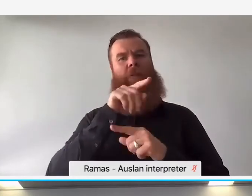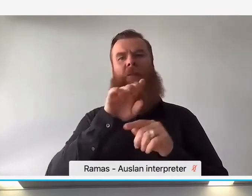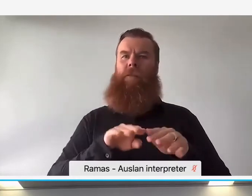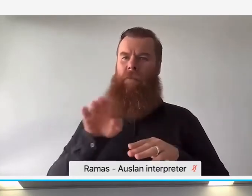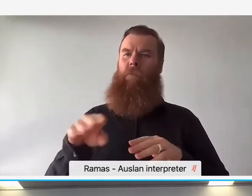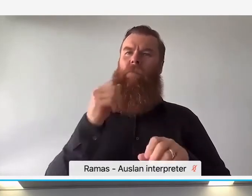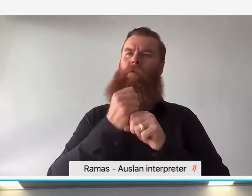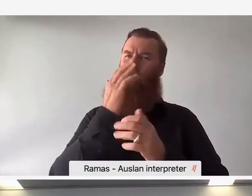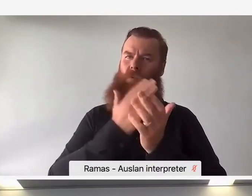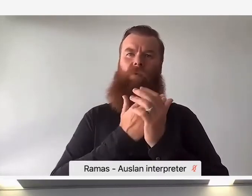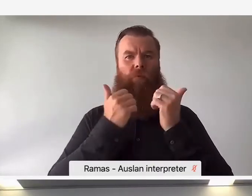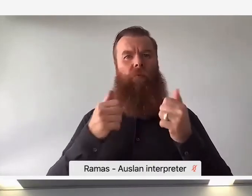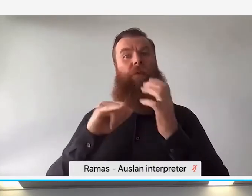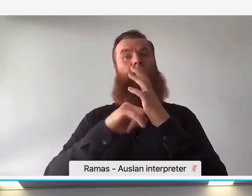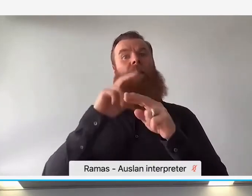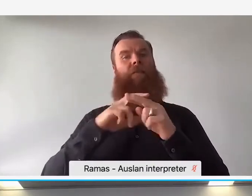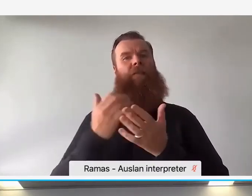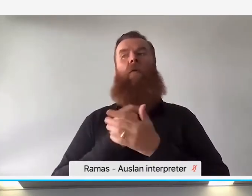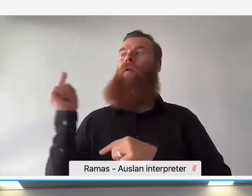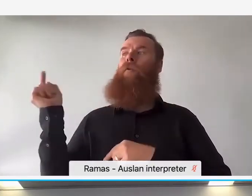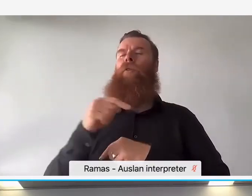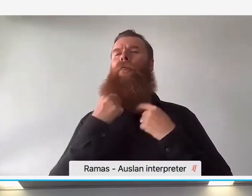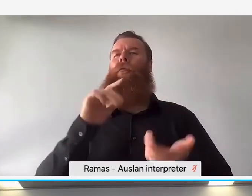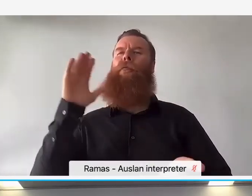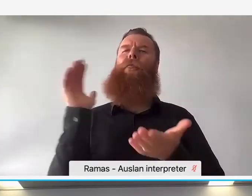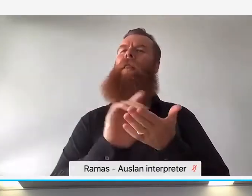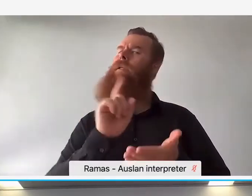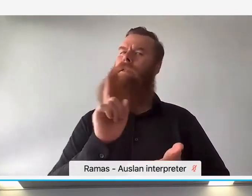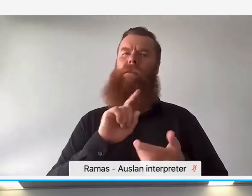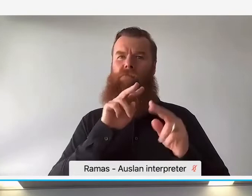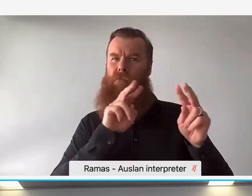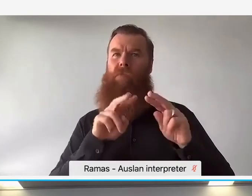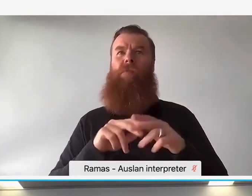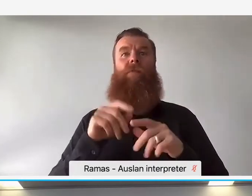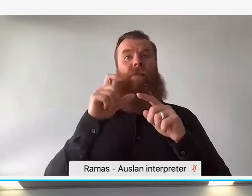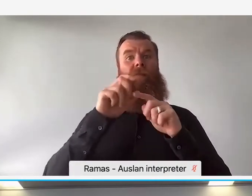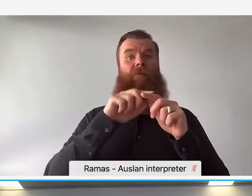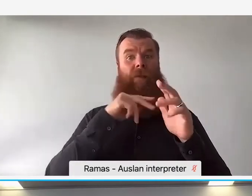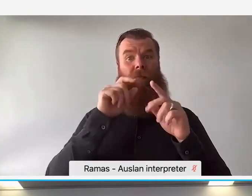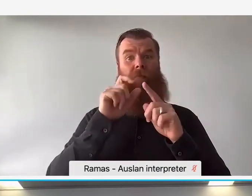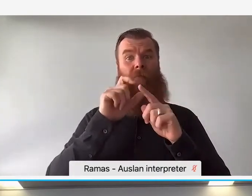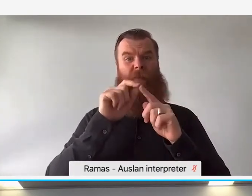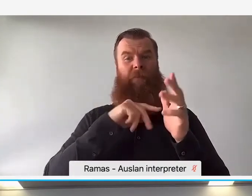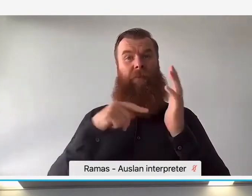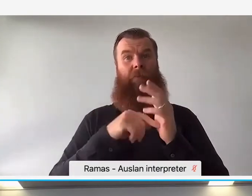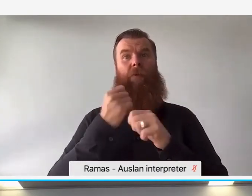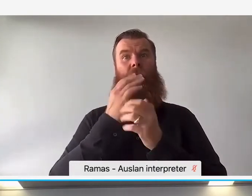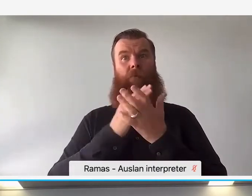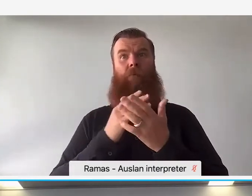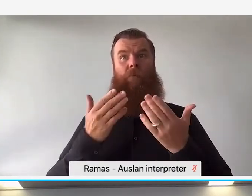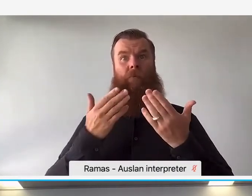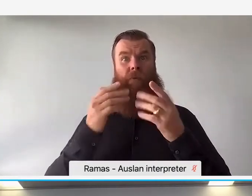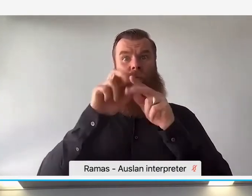of the program. The PLF makes a recommendation to DFAT for their approval. If provisionally approved,